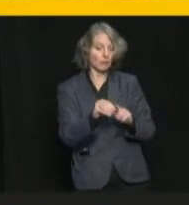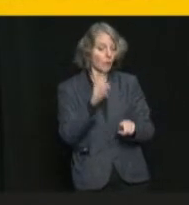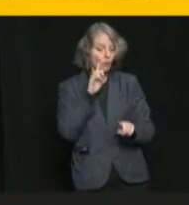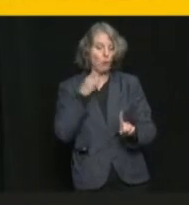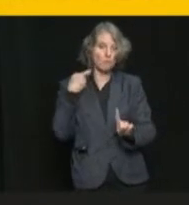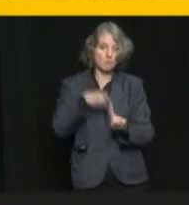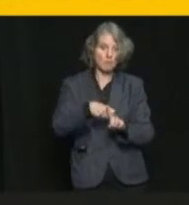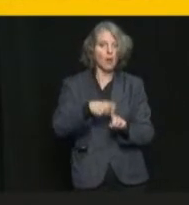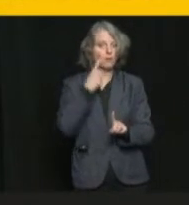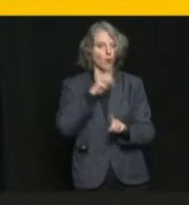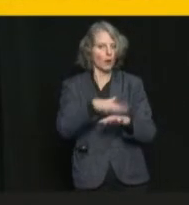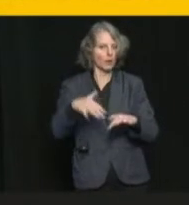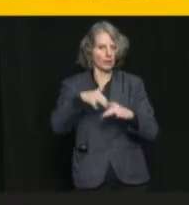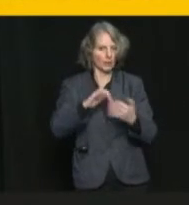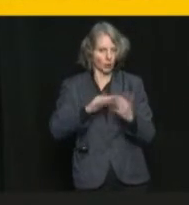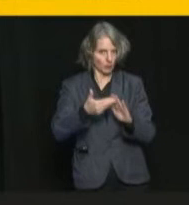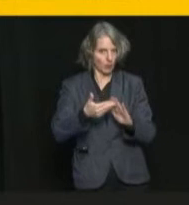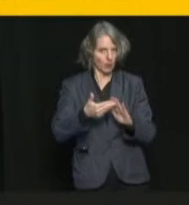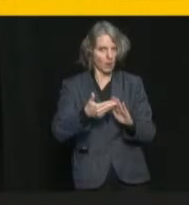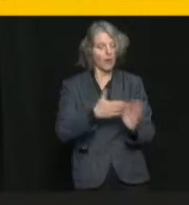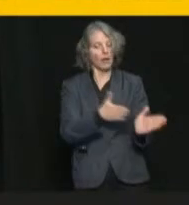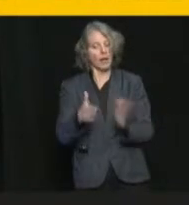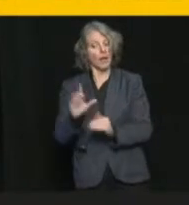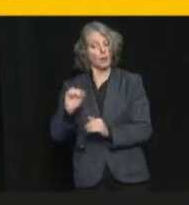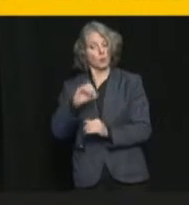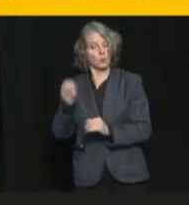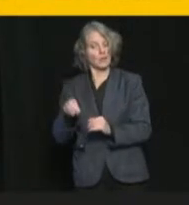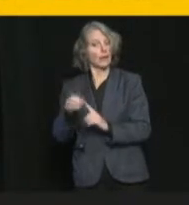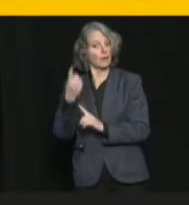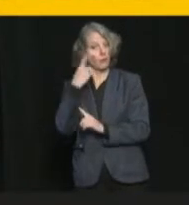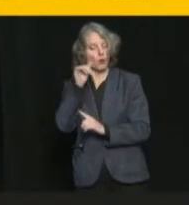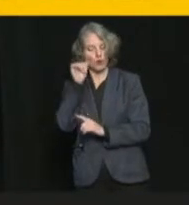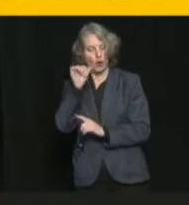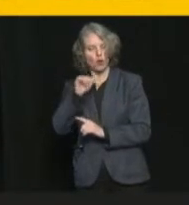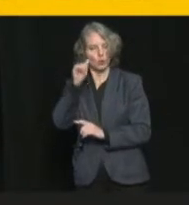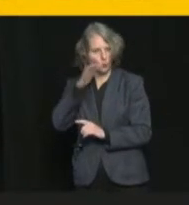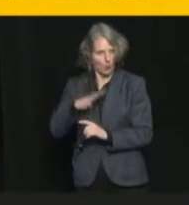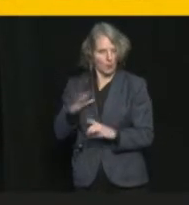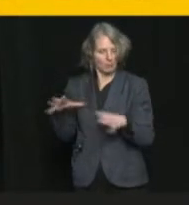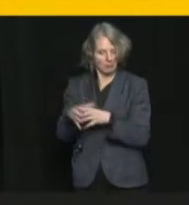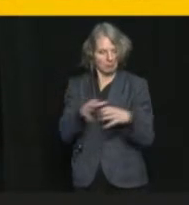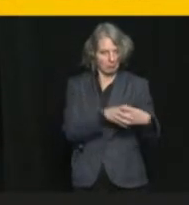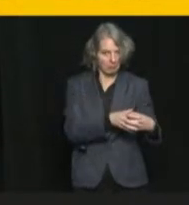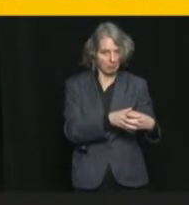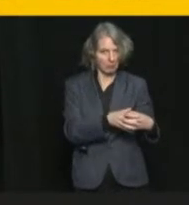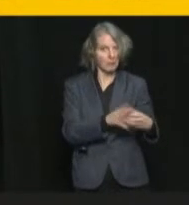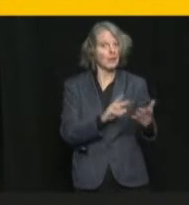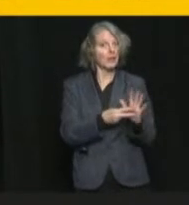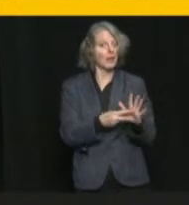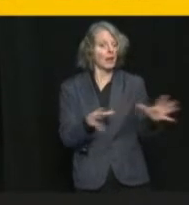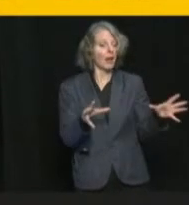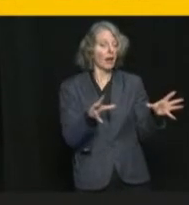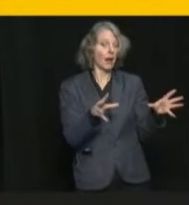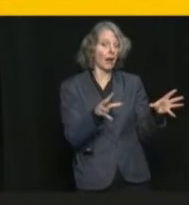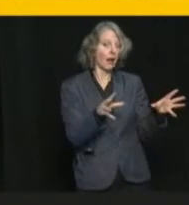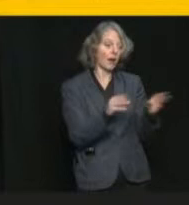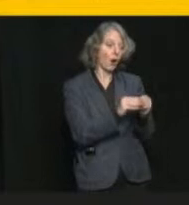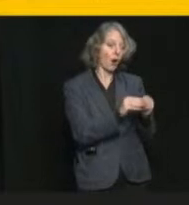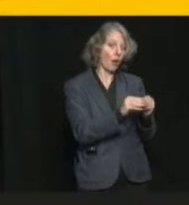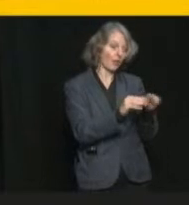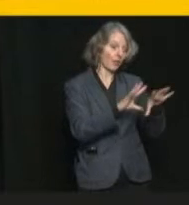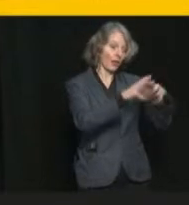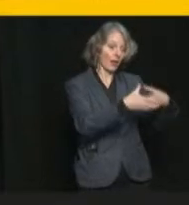communities and 20% for women and girls. That takes us to nearly half of the new units that will go to people